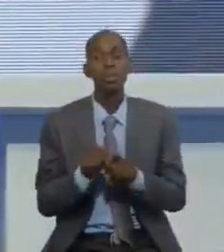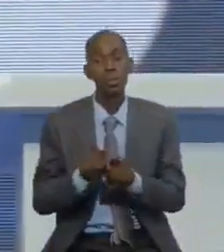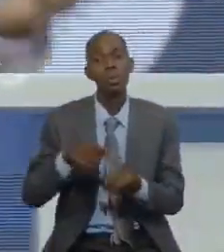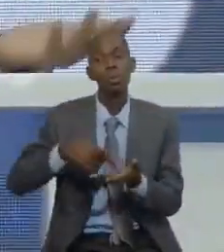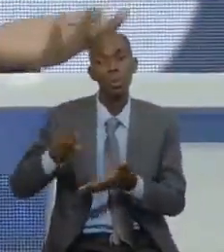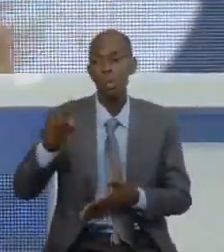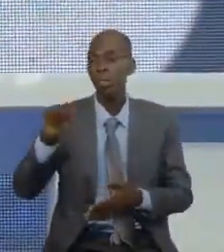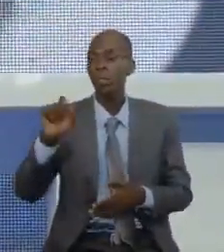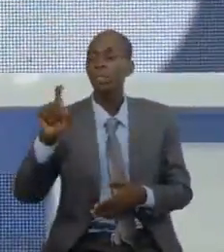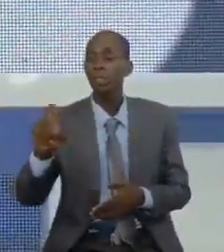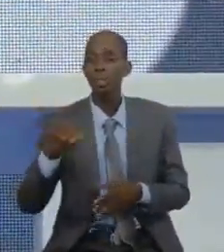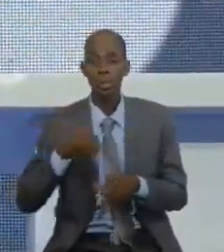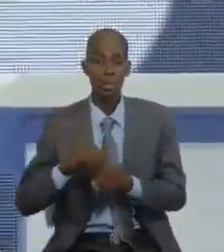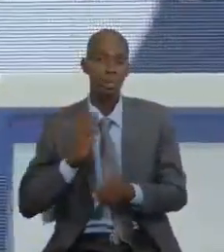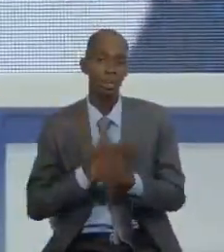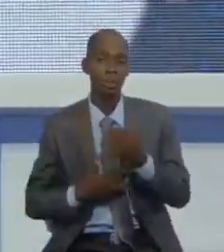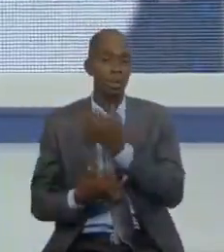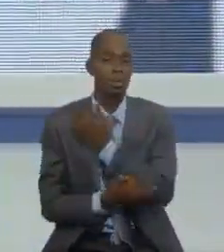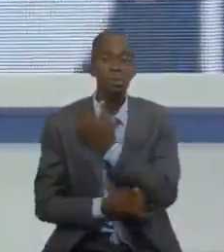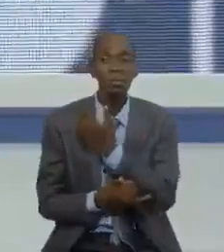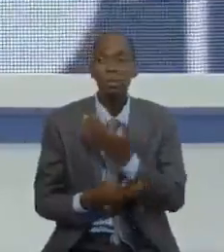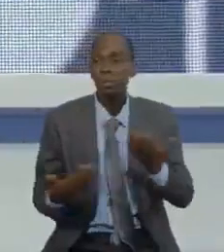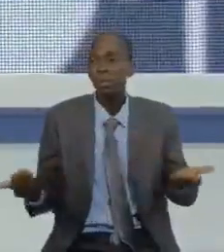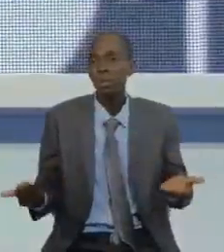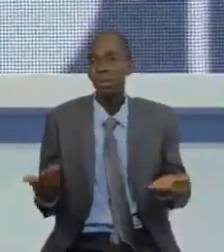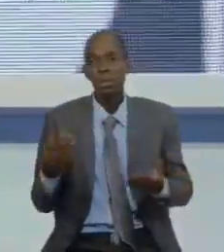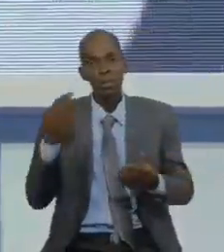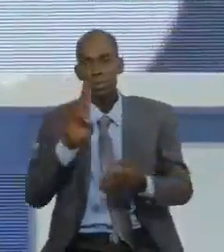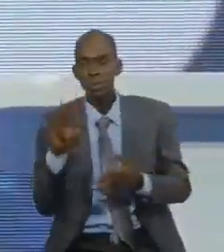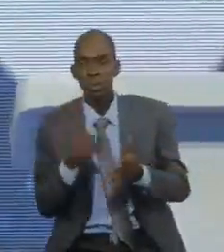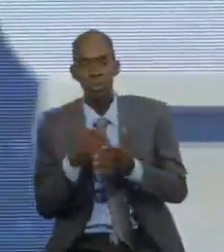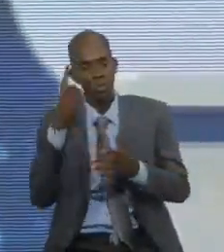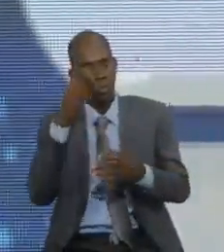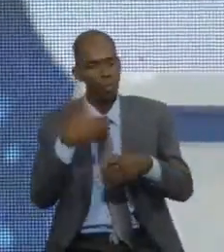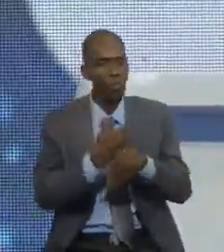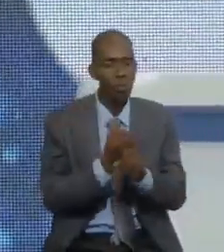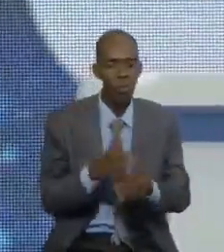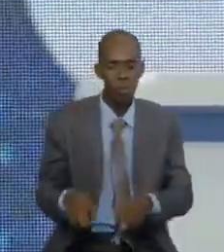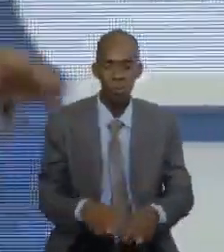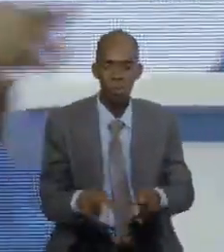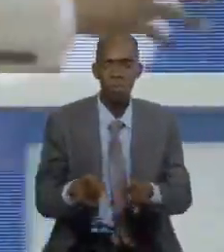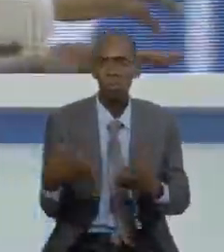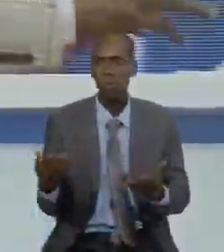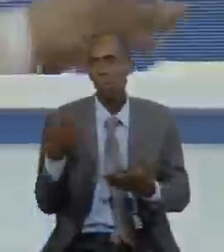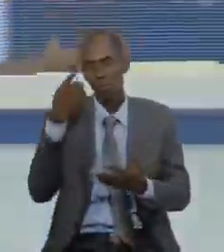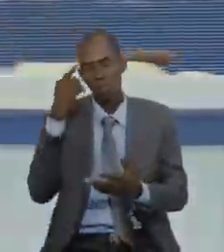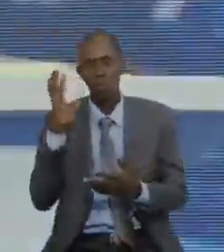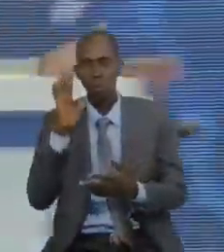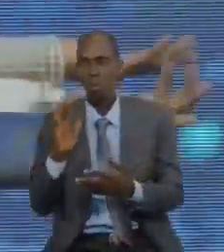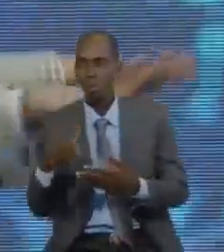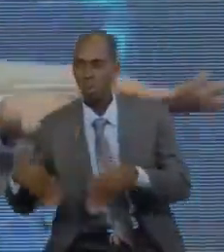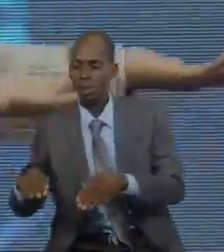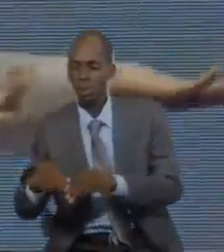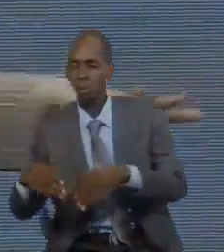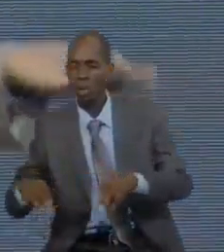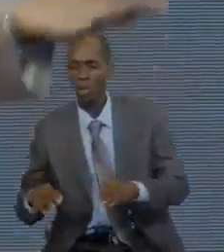we give money, and we have to, because of constructing the road, and because we are going to, you know, sell in the market, because we do this,